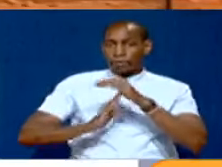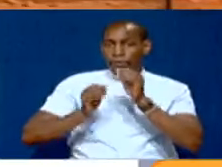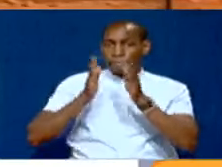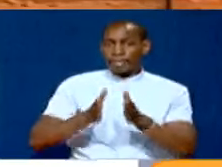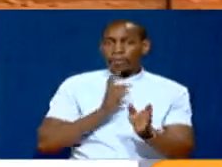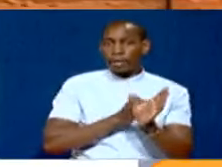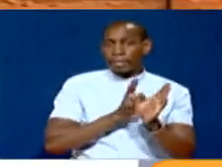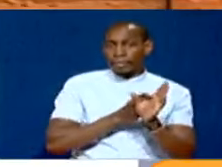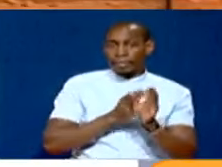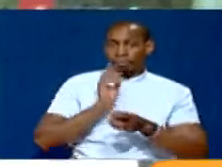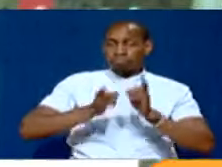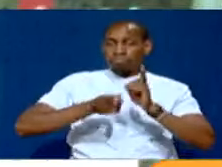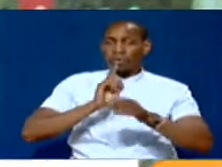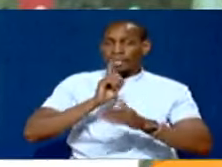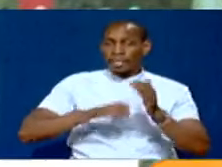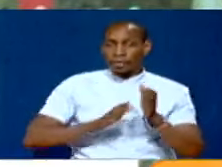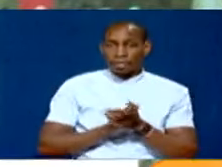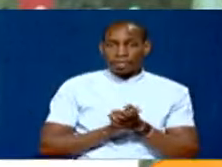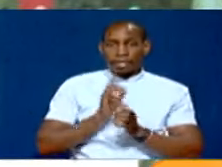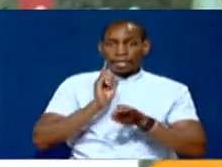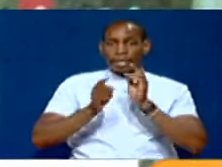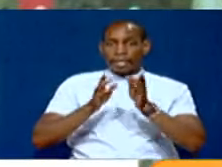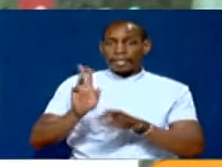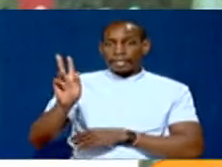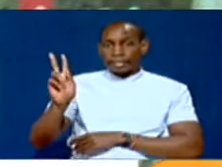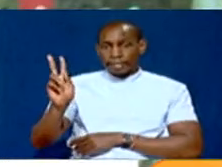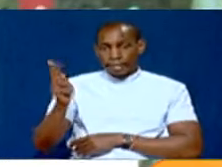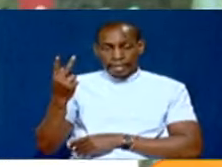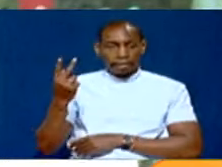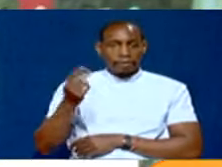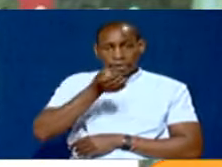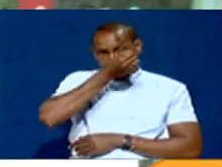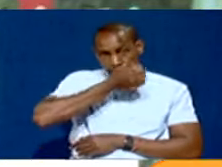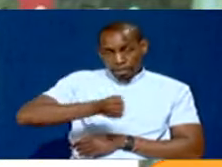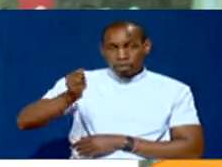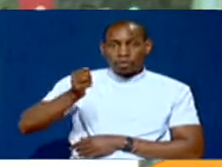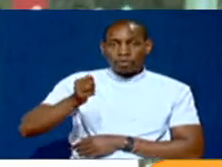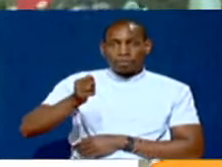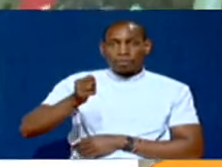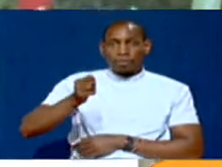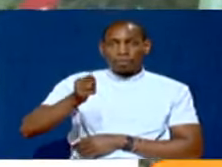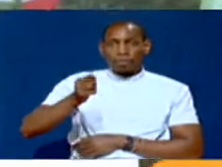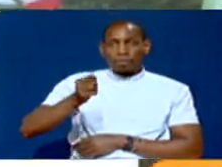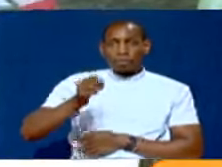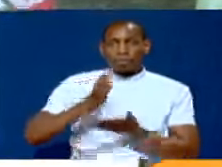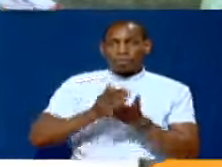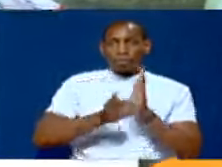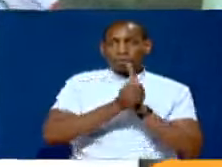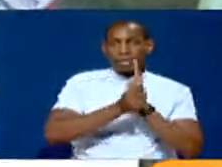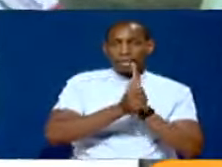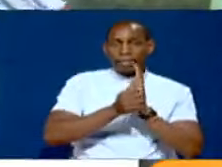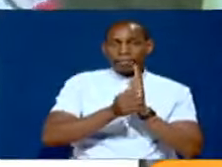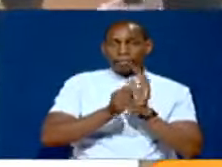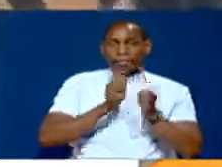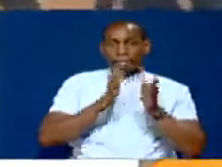athletes who took part in the race claim that the Athletics Kenya have neglected them, as there were a lot of talented